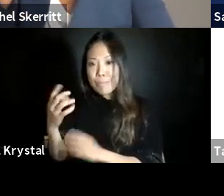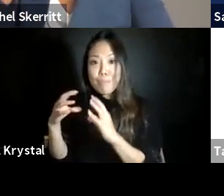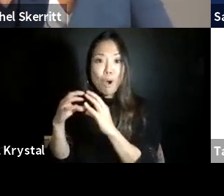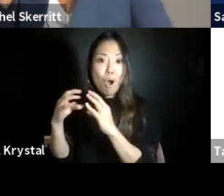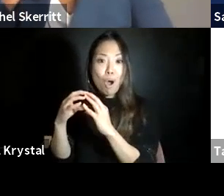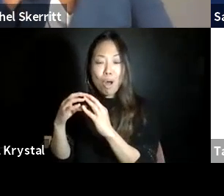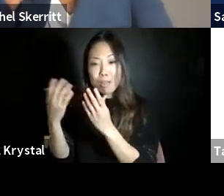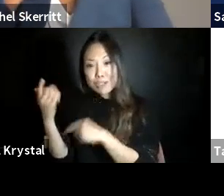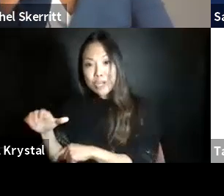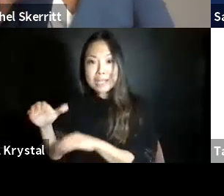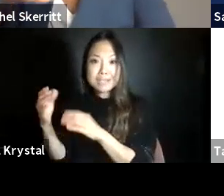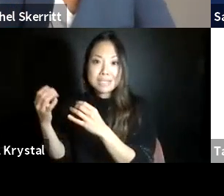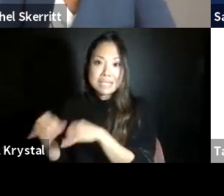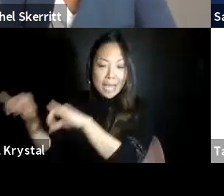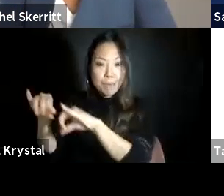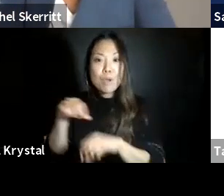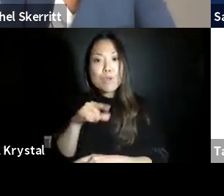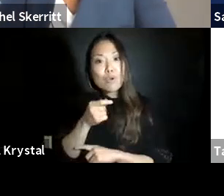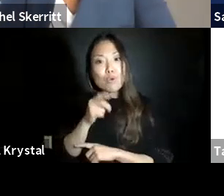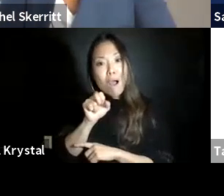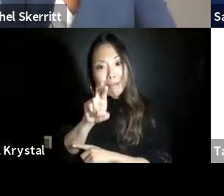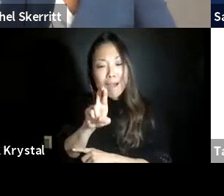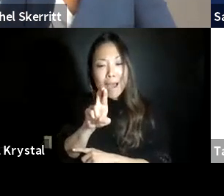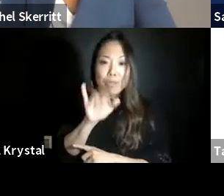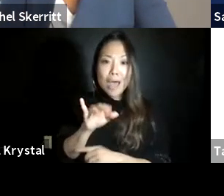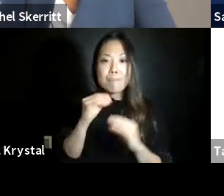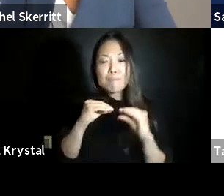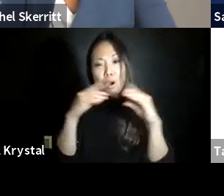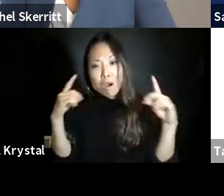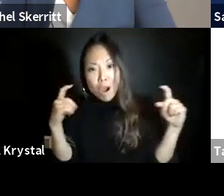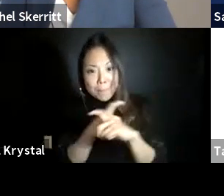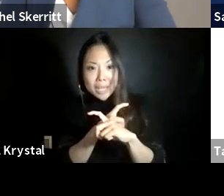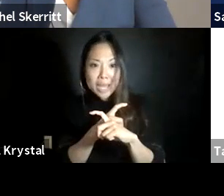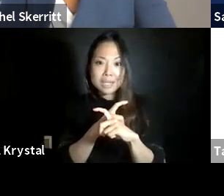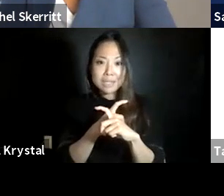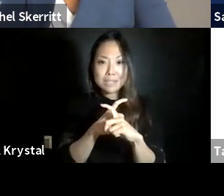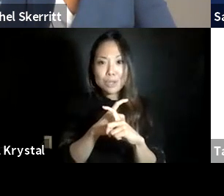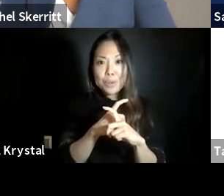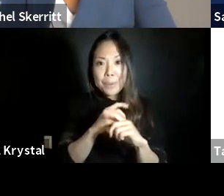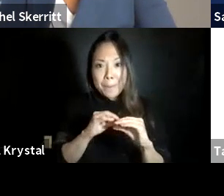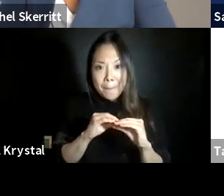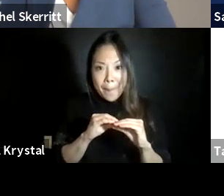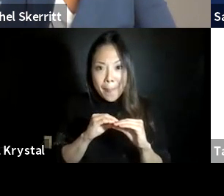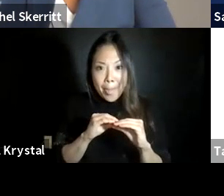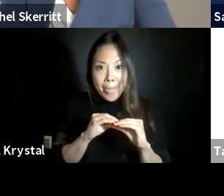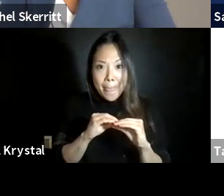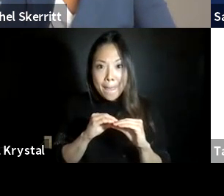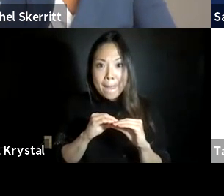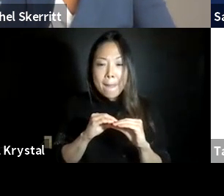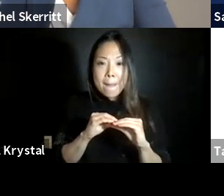really a lottery. It's much more complicated to explain. And I think that any of the other systems will do a better job of achieving what we